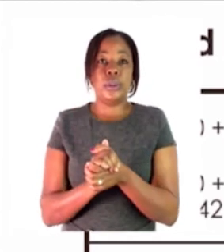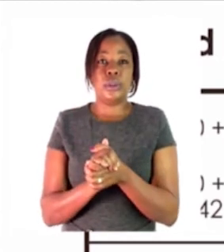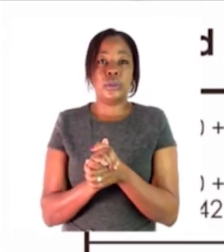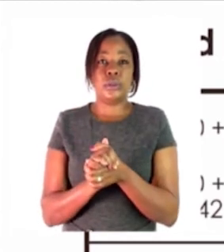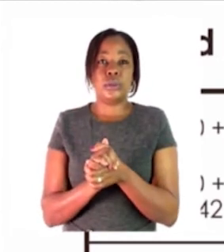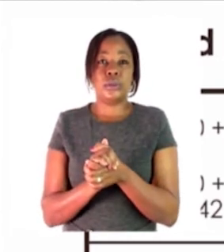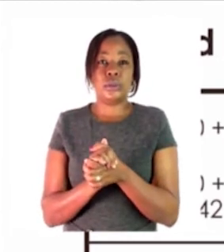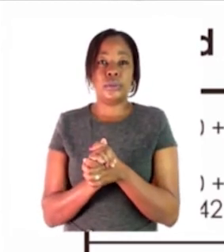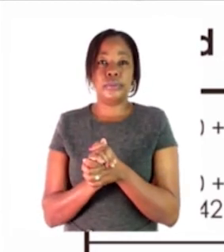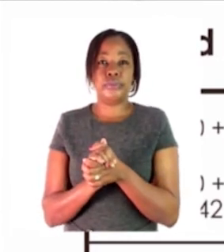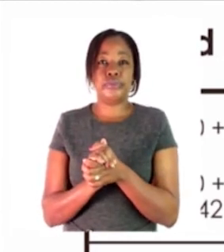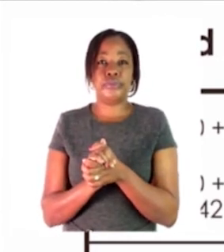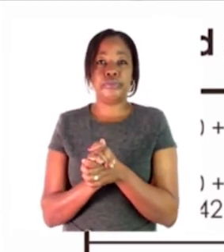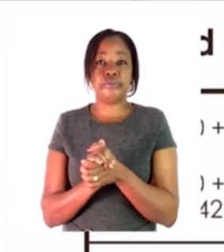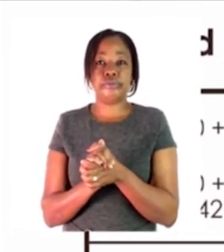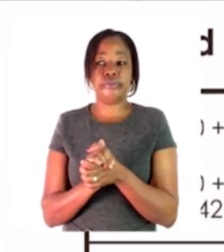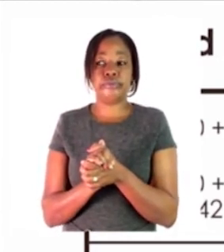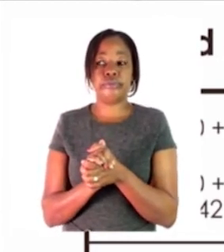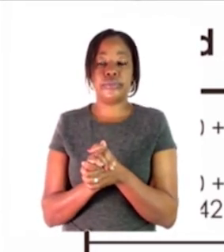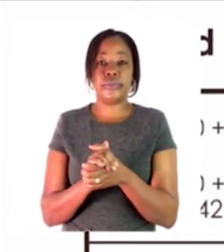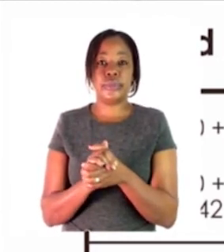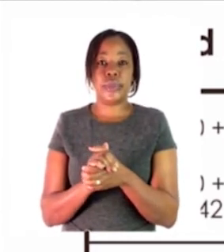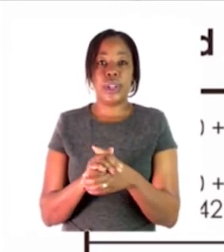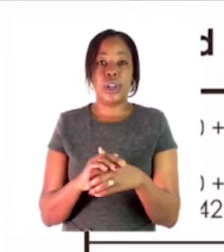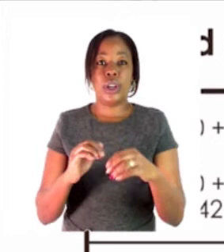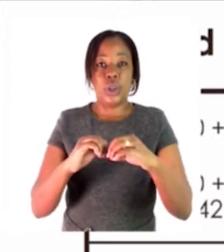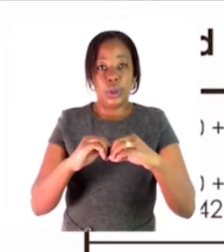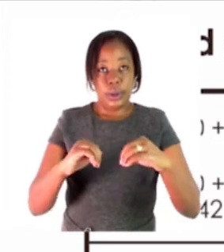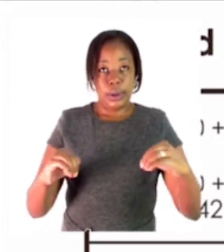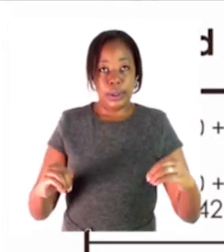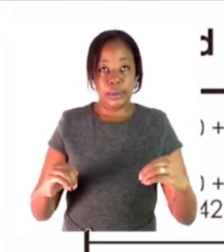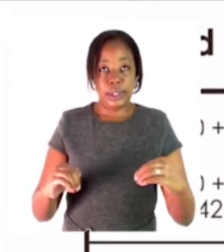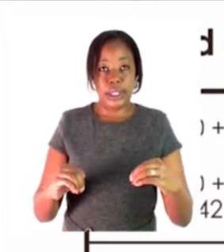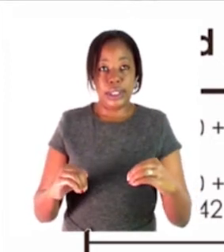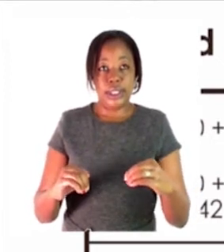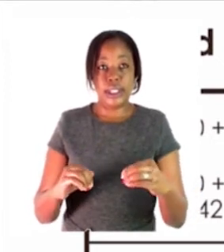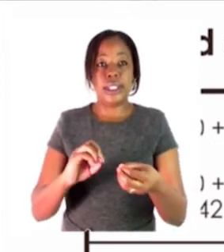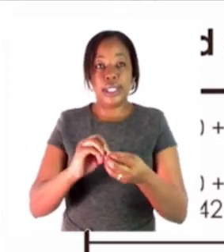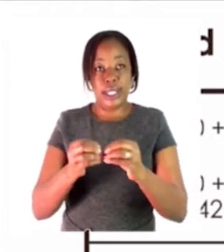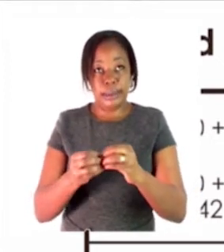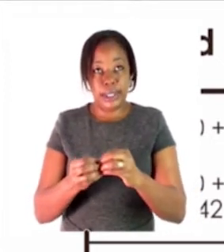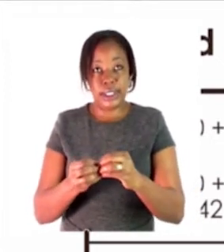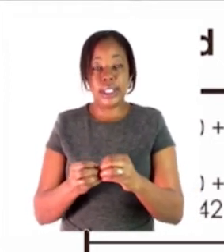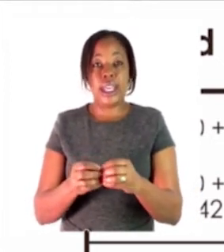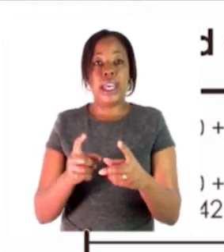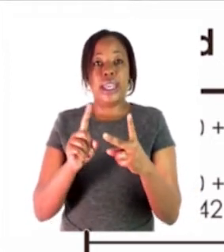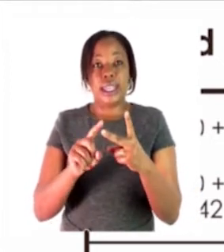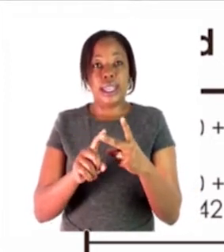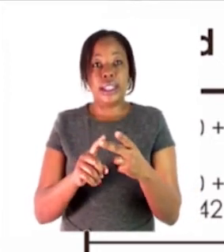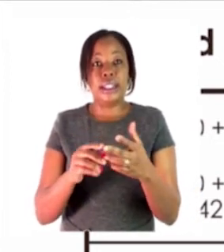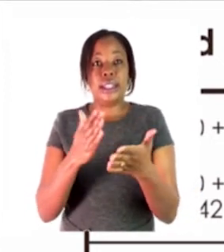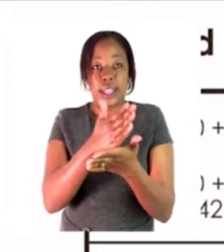We are going to expand and half the number. So we want to get the half of a number that